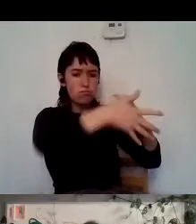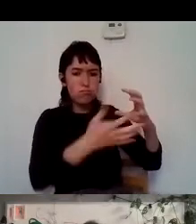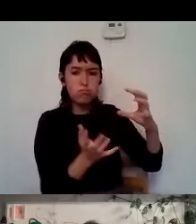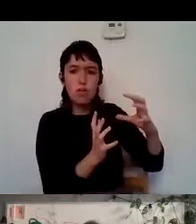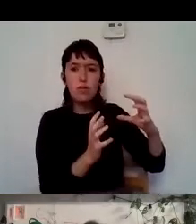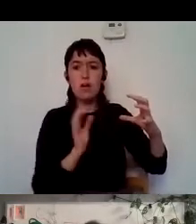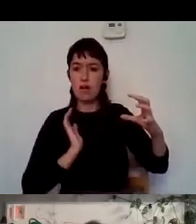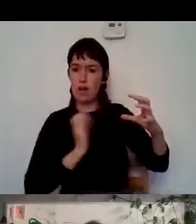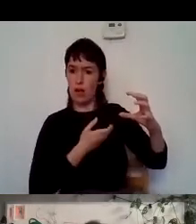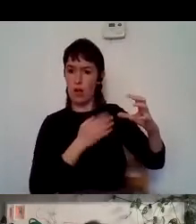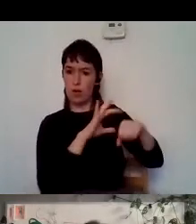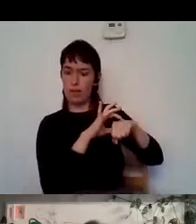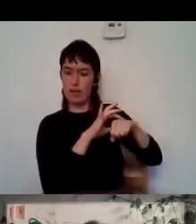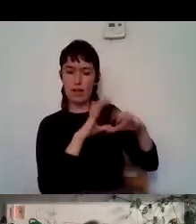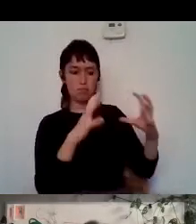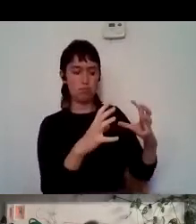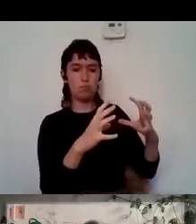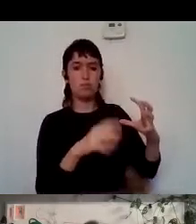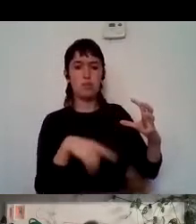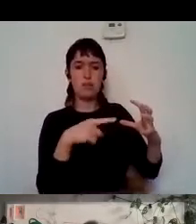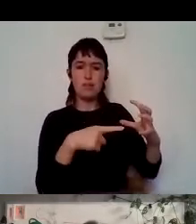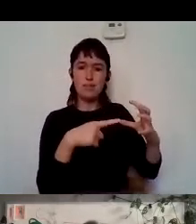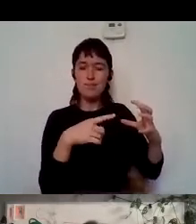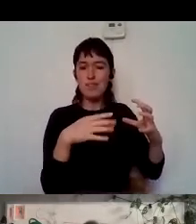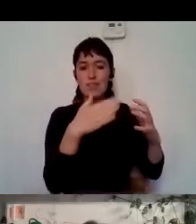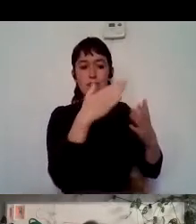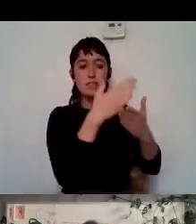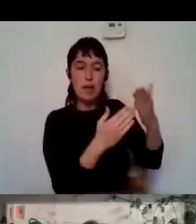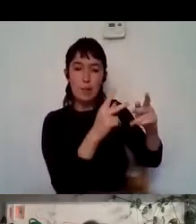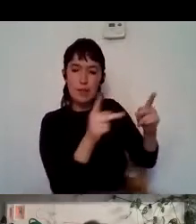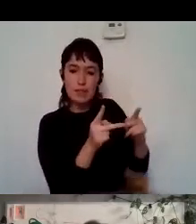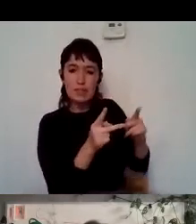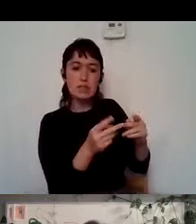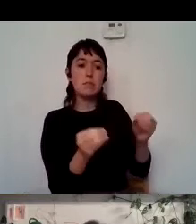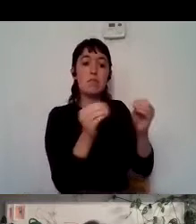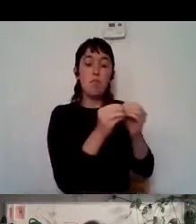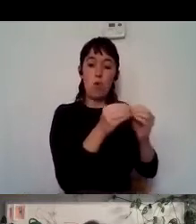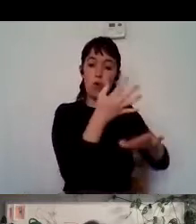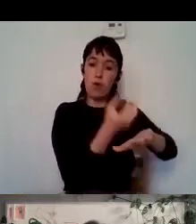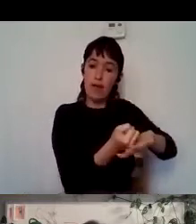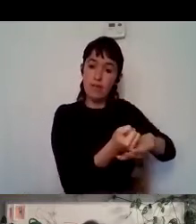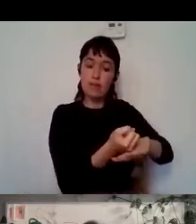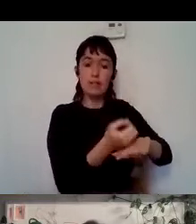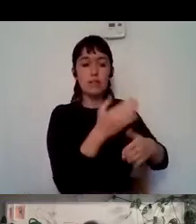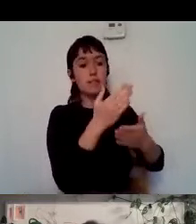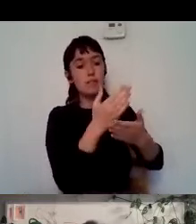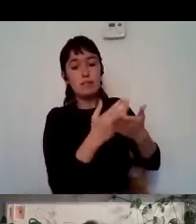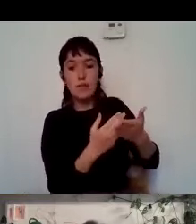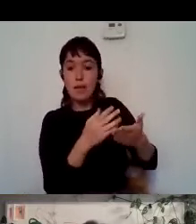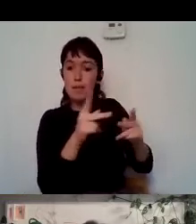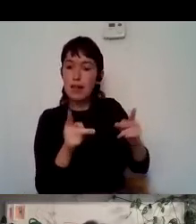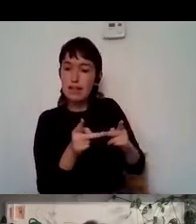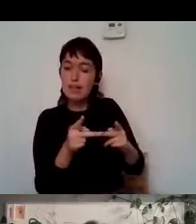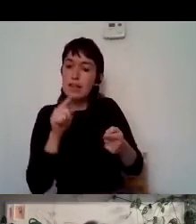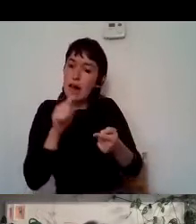the red spots is where gravity on Earth is a little bit higher, and the blue spots is where it's a little bit less. So, but